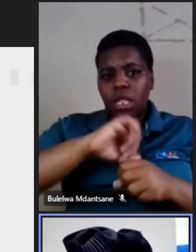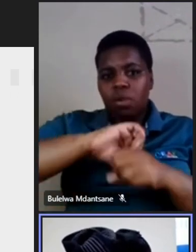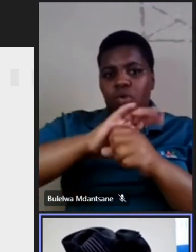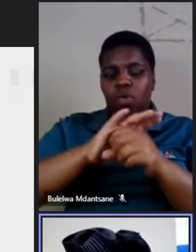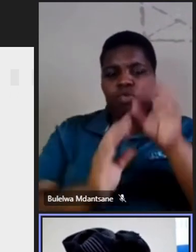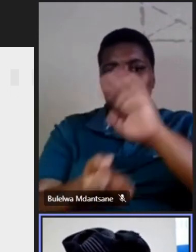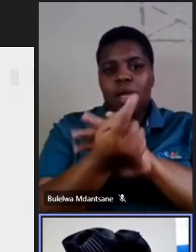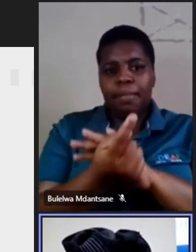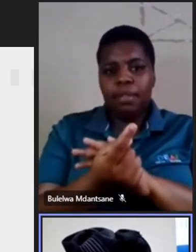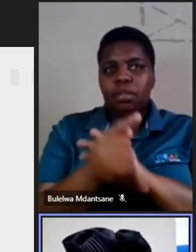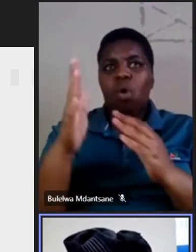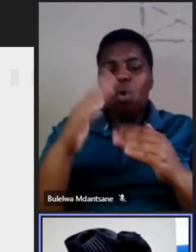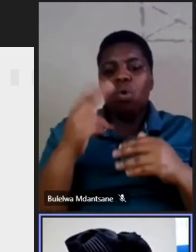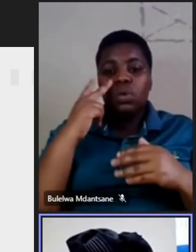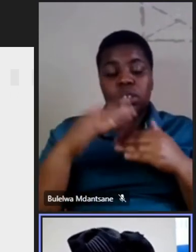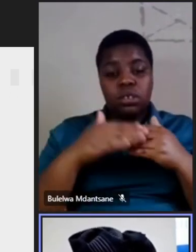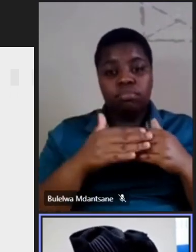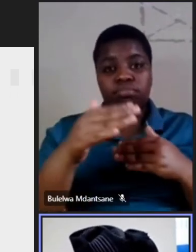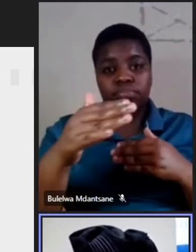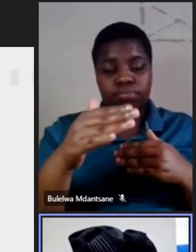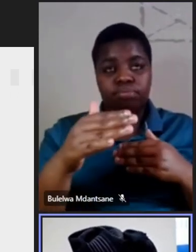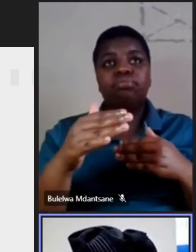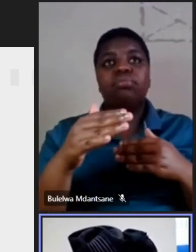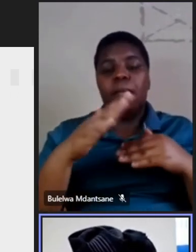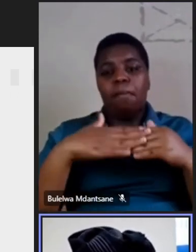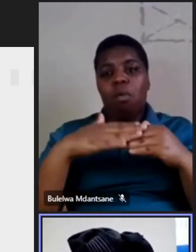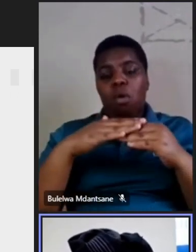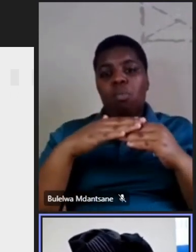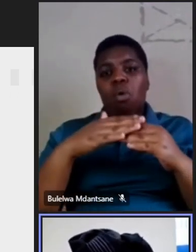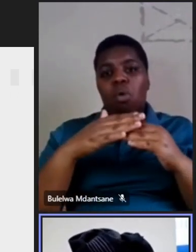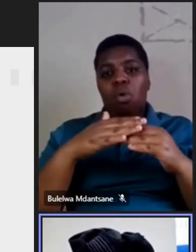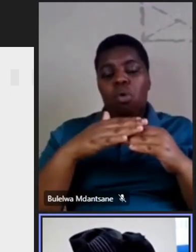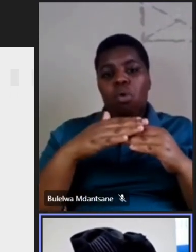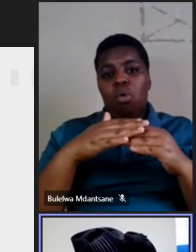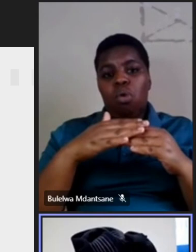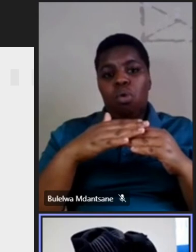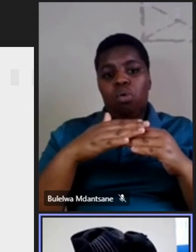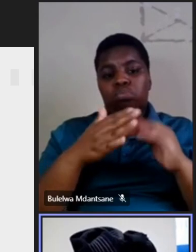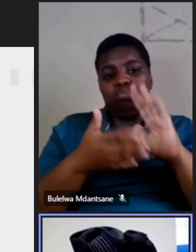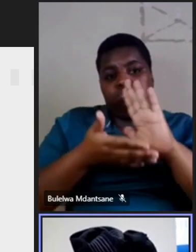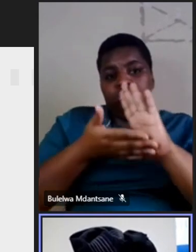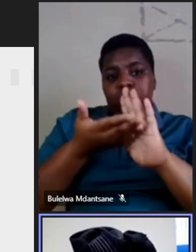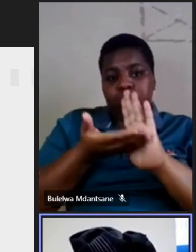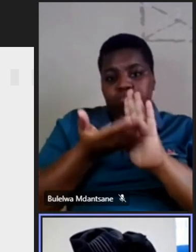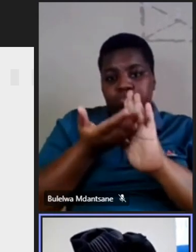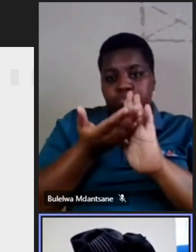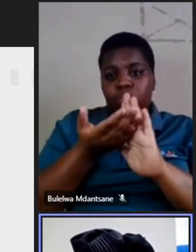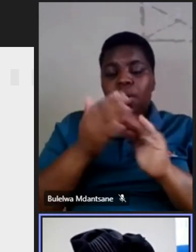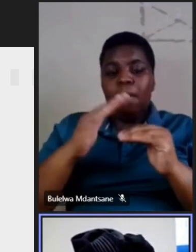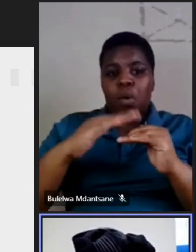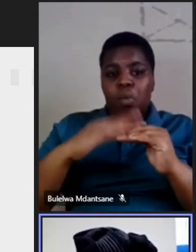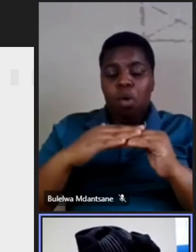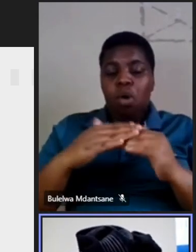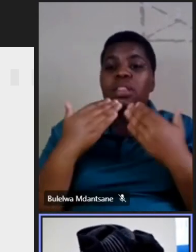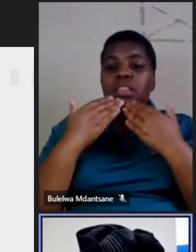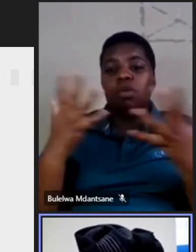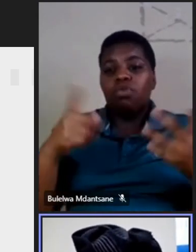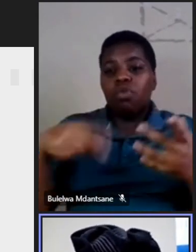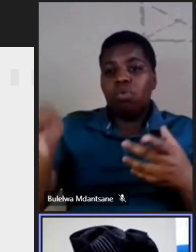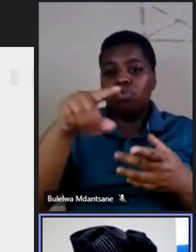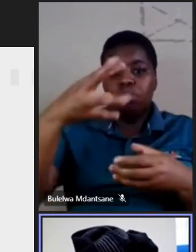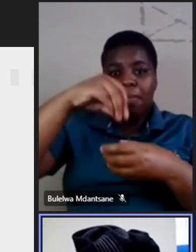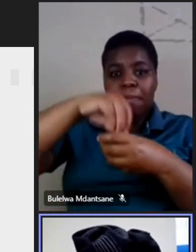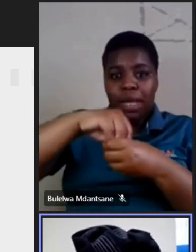to come. With this, I'd like to thank you again for being a part of this webinar. While